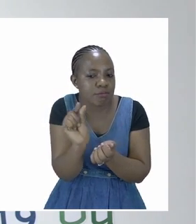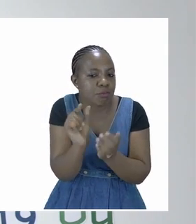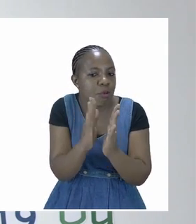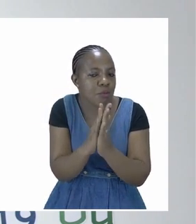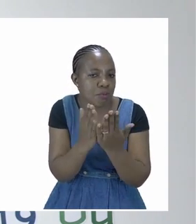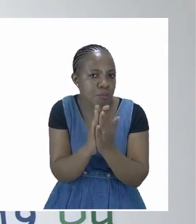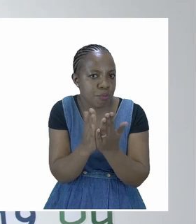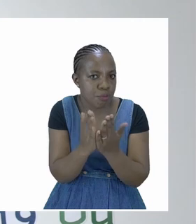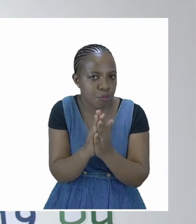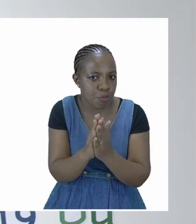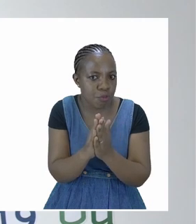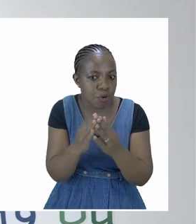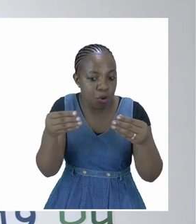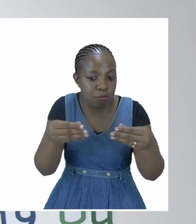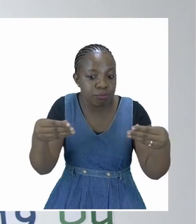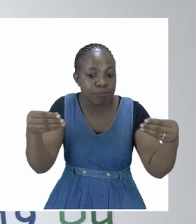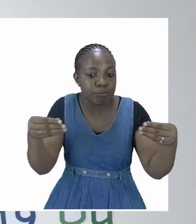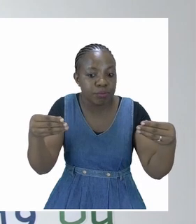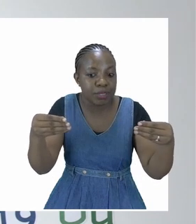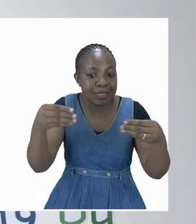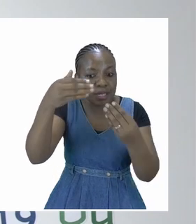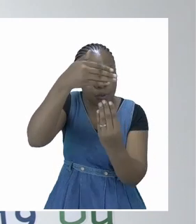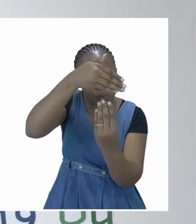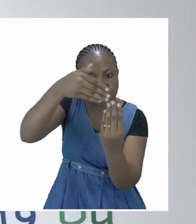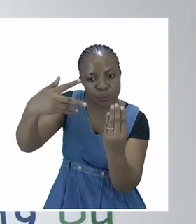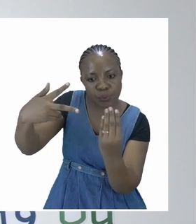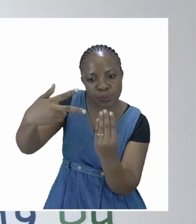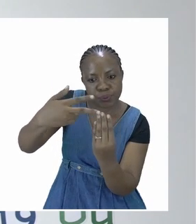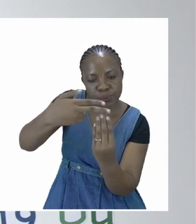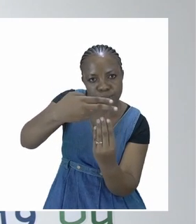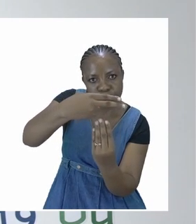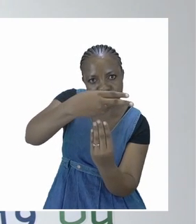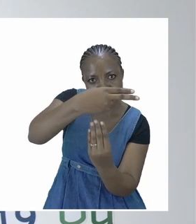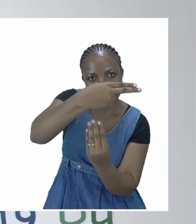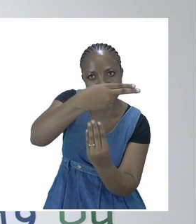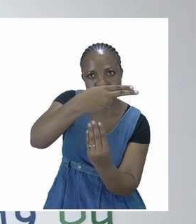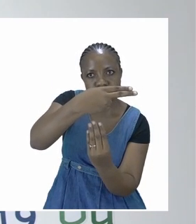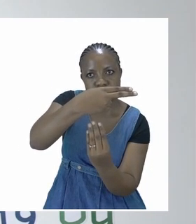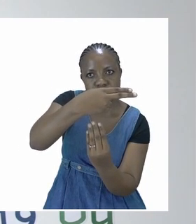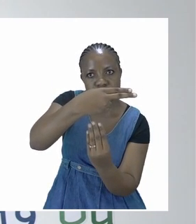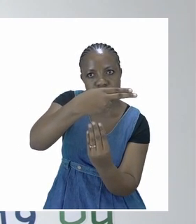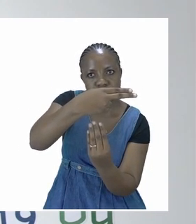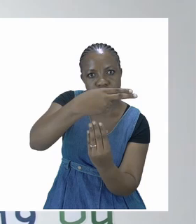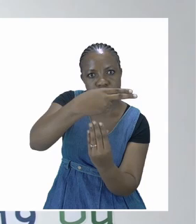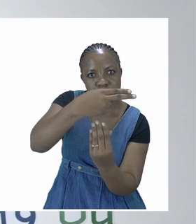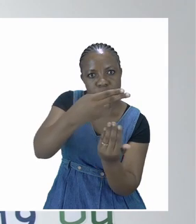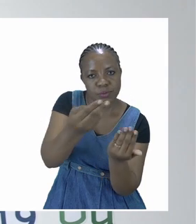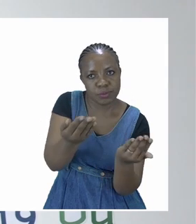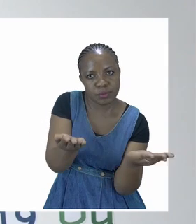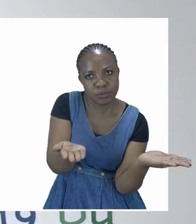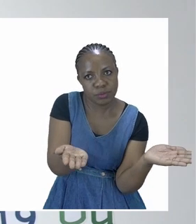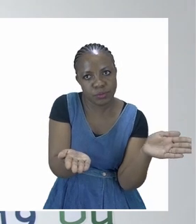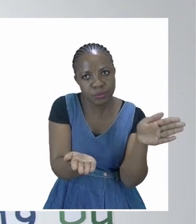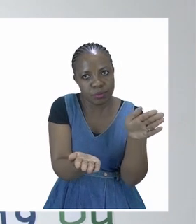booklet. Please cut the top of the lesson booklet with a pair of scissors and fold